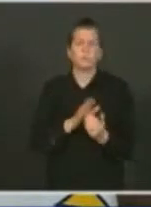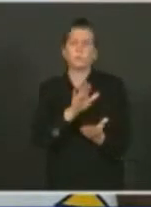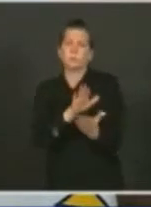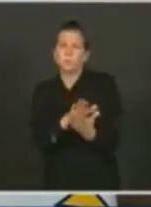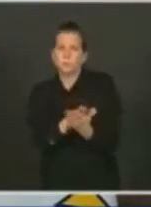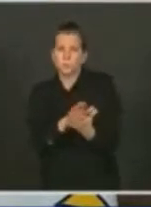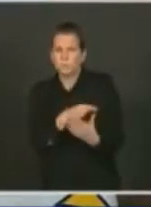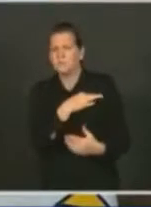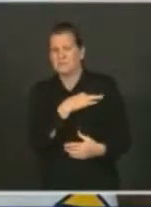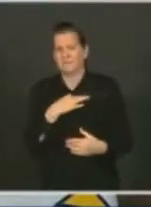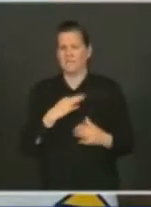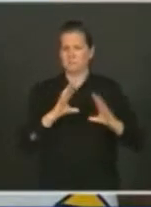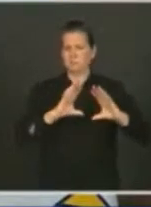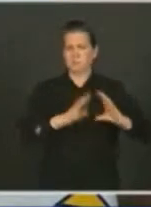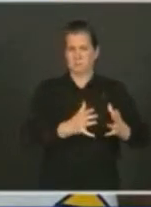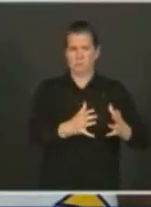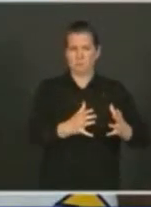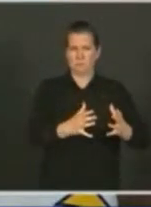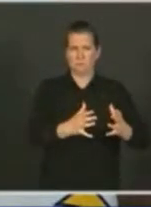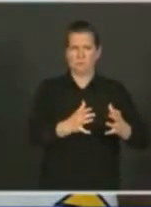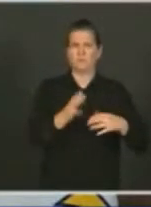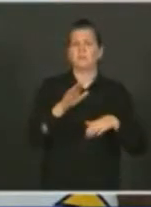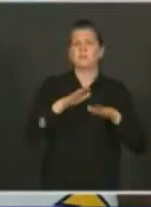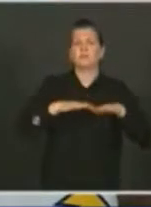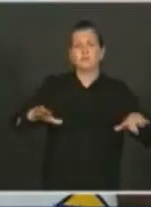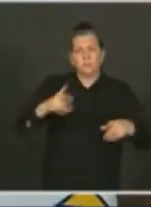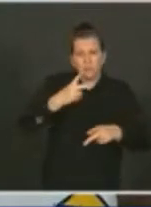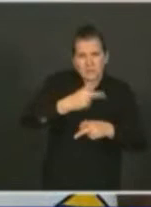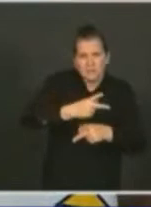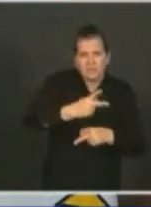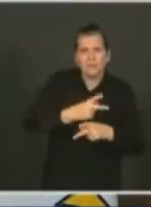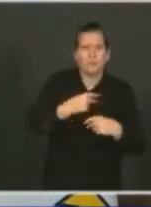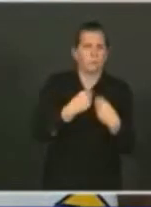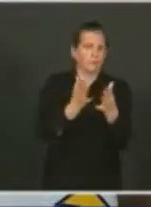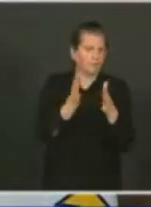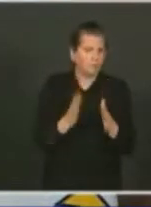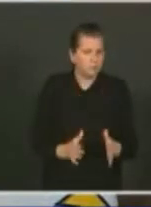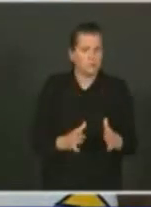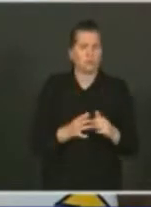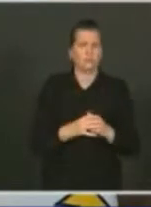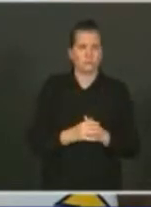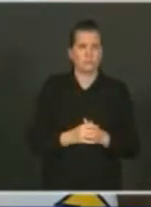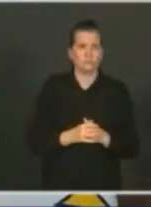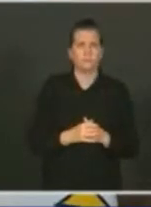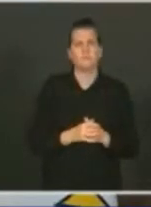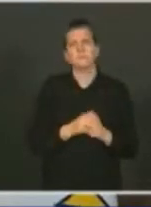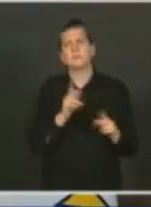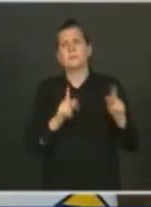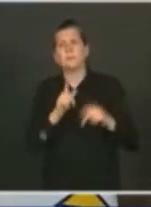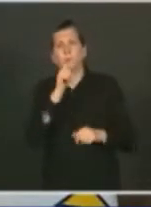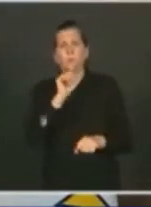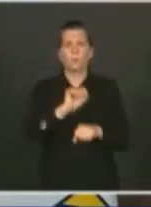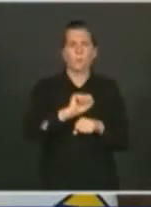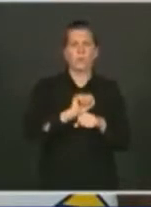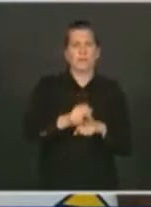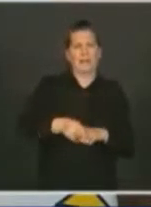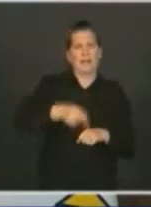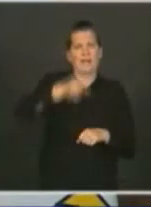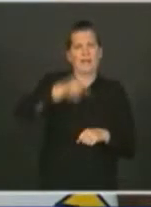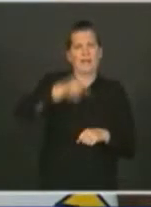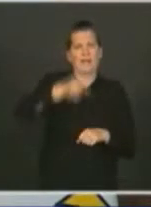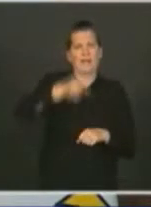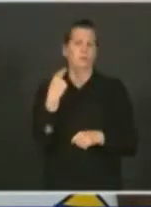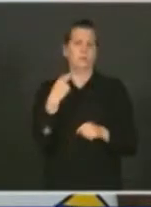staff, childcare providers, and workers in other high-risk settings.